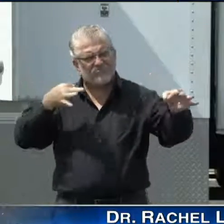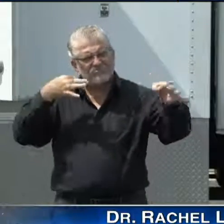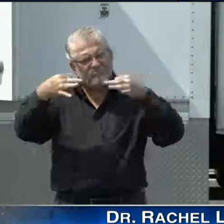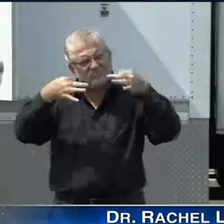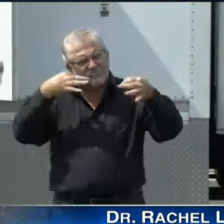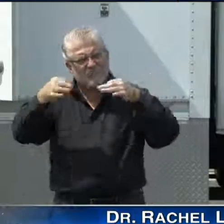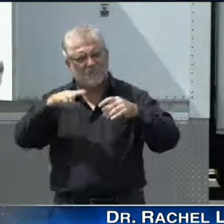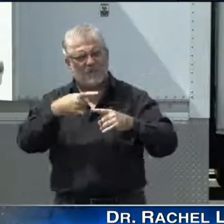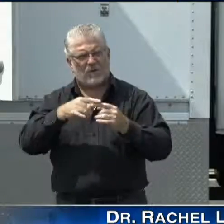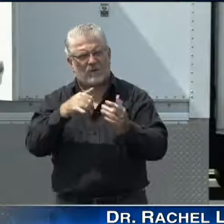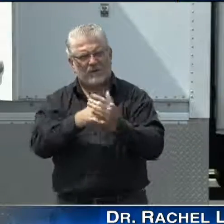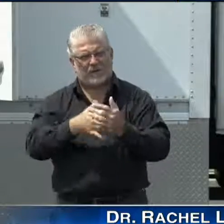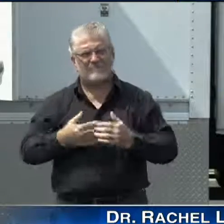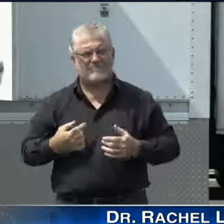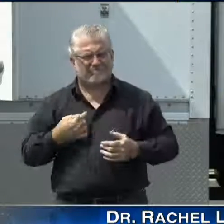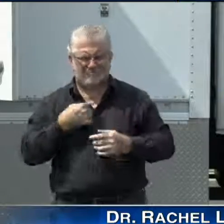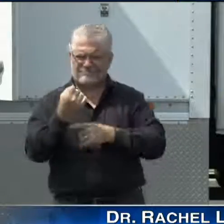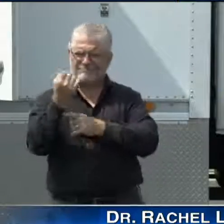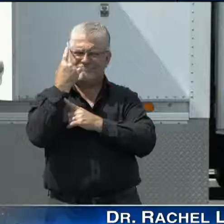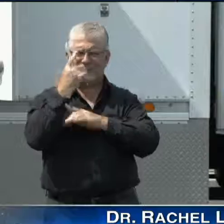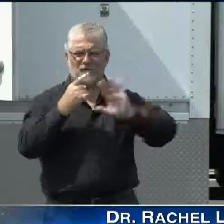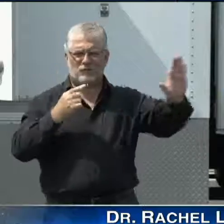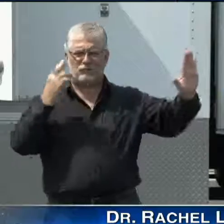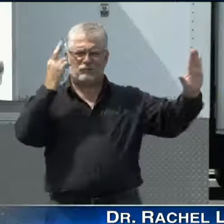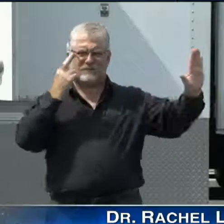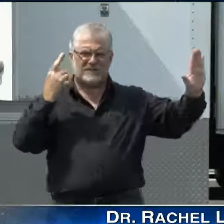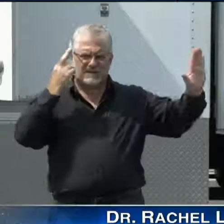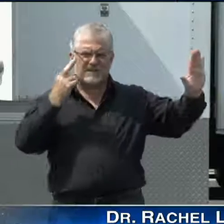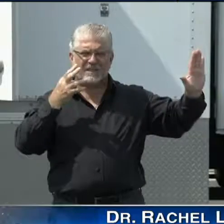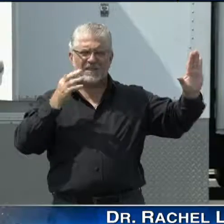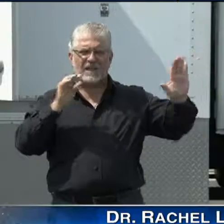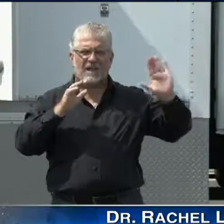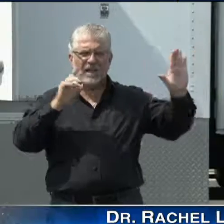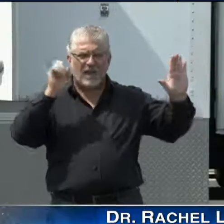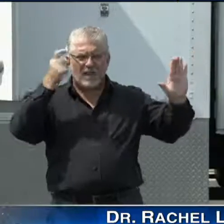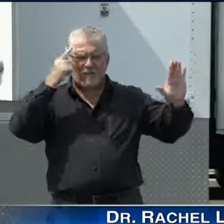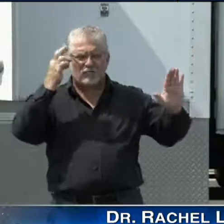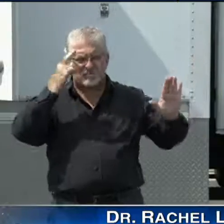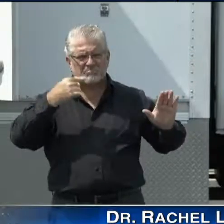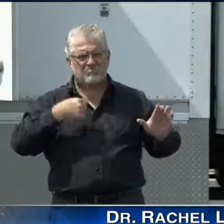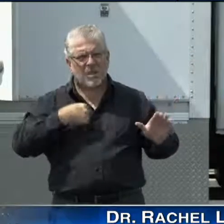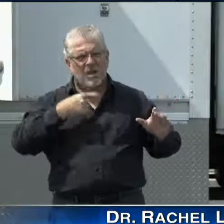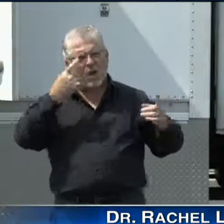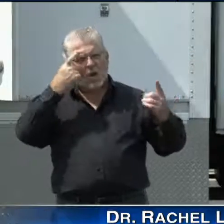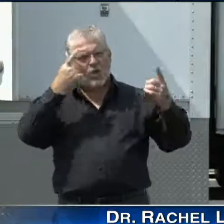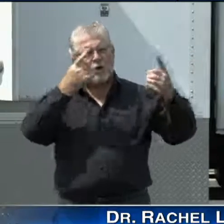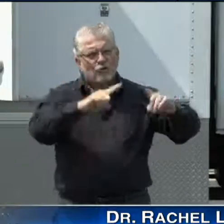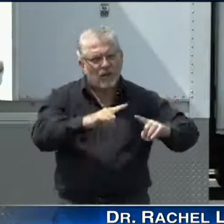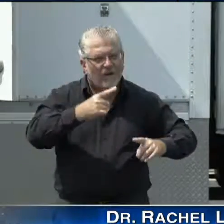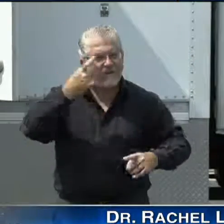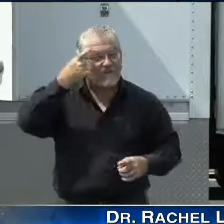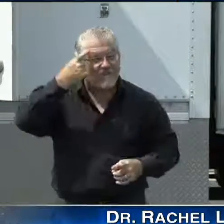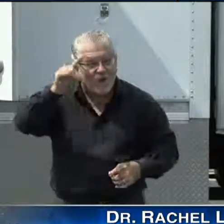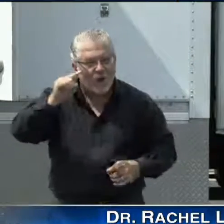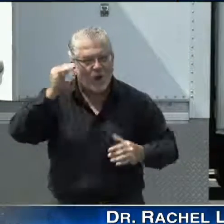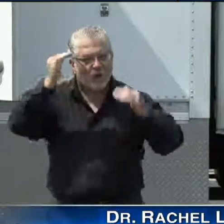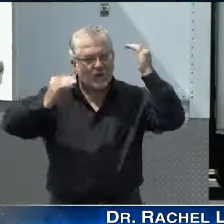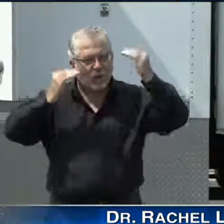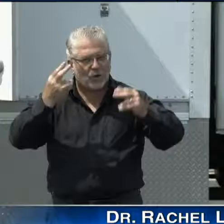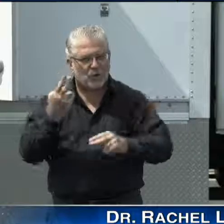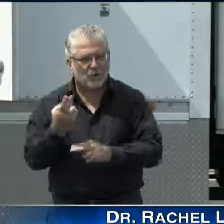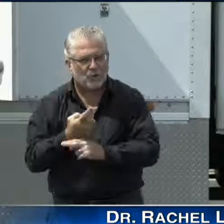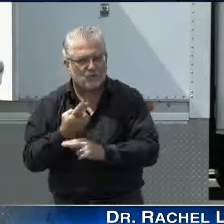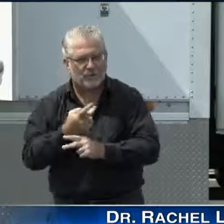understand the reasons why they're doing that, and I think that I agree in terms of adult use of recreational marijuana from those